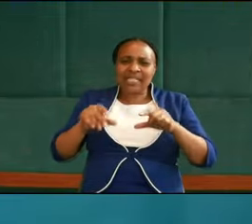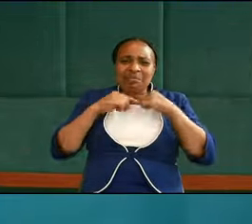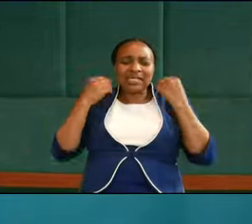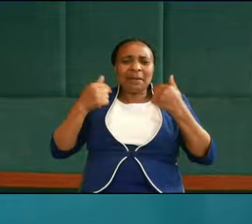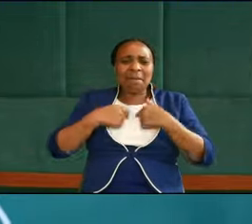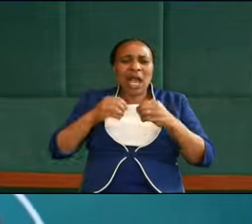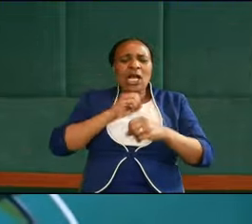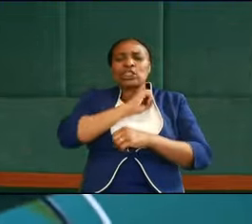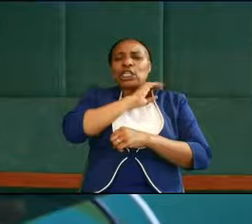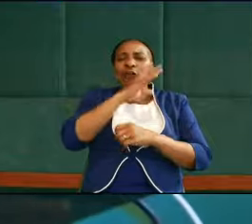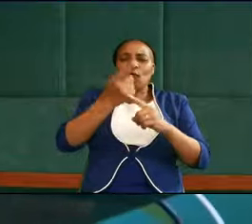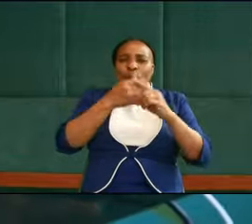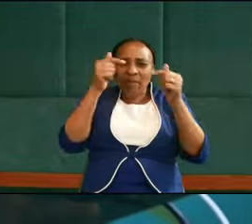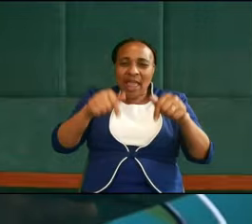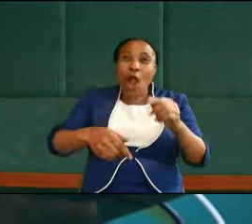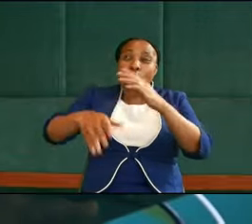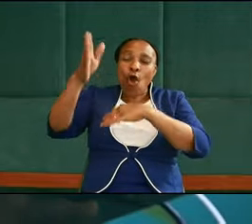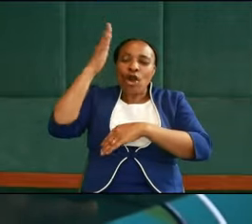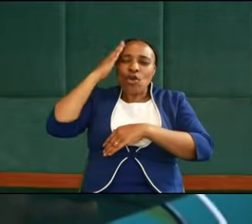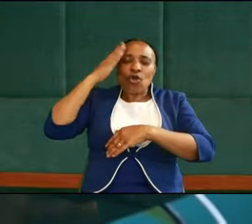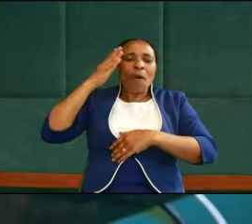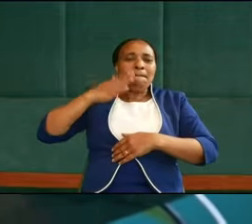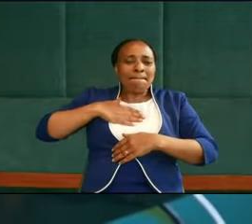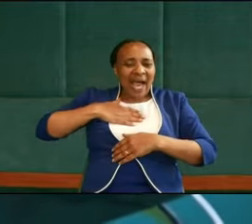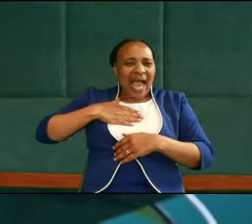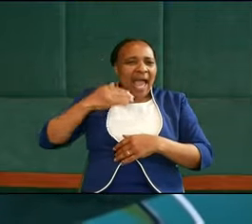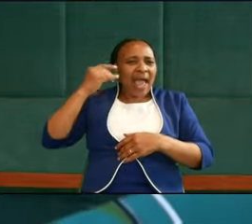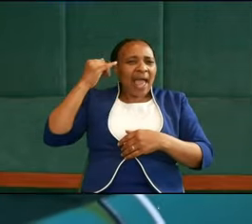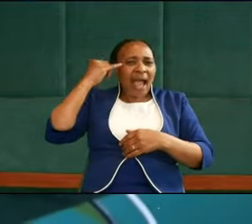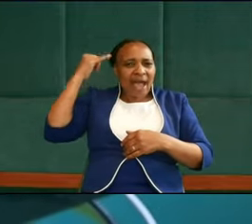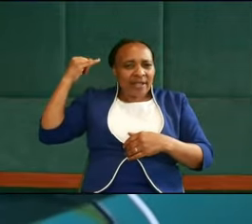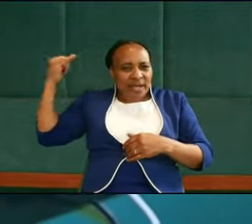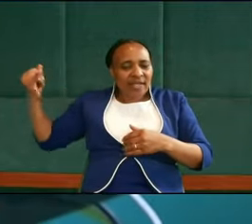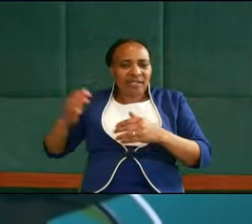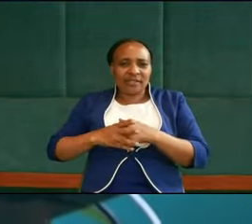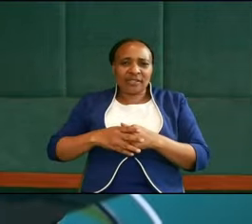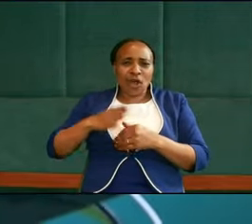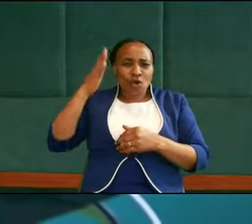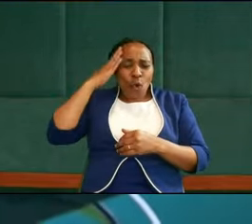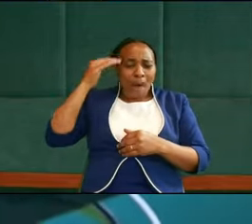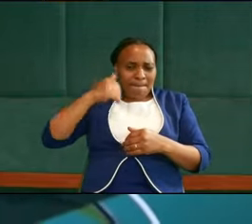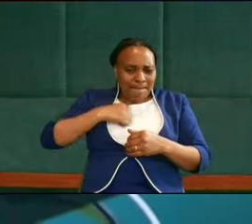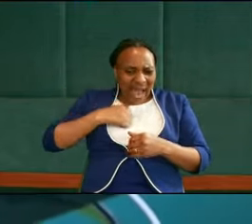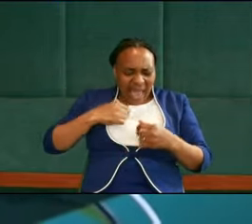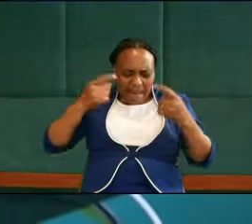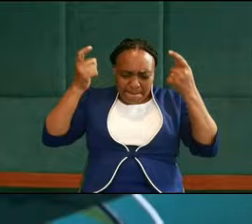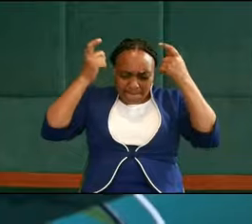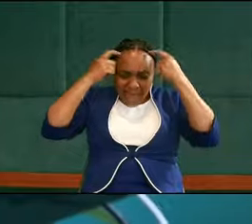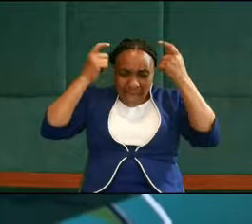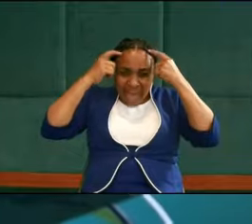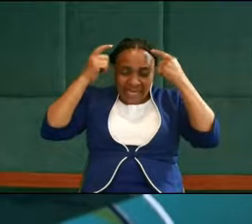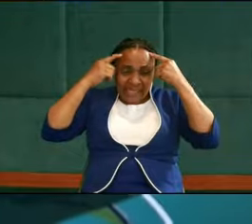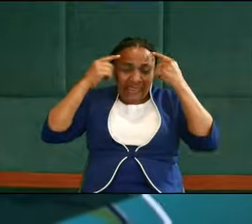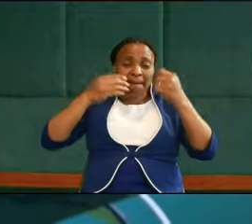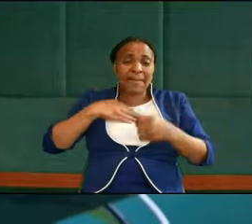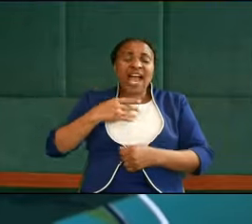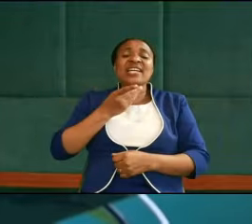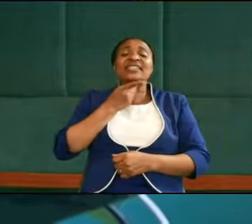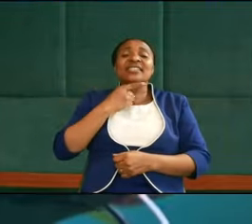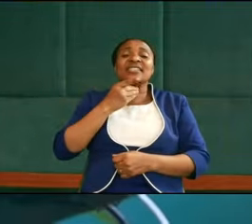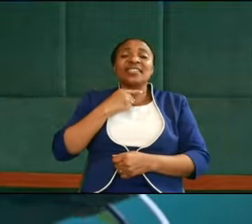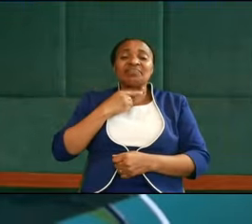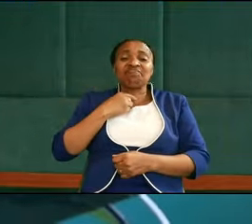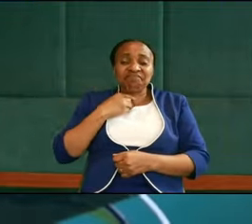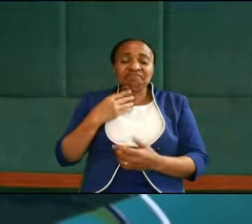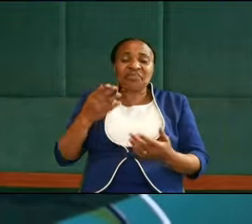shout all here. God knows my intentions. He knows my motivation. He knows my desires. He